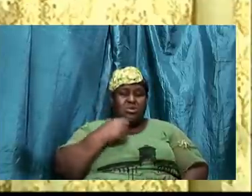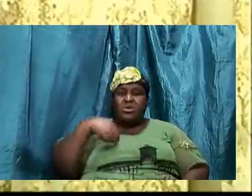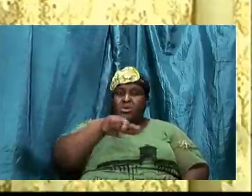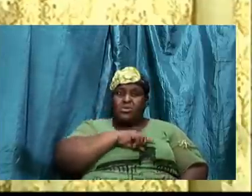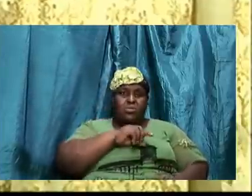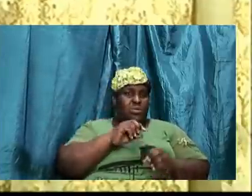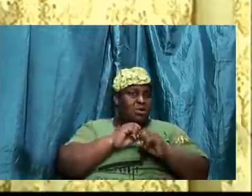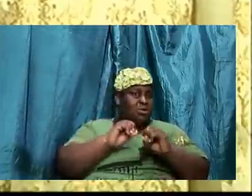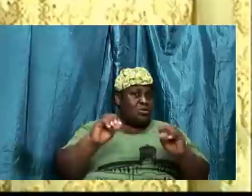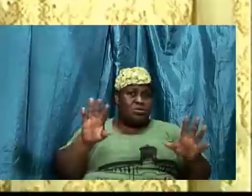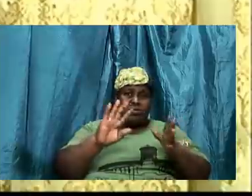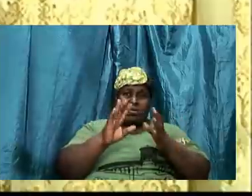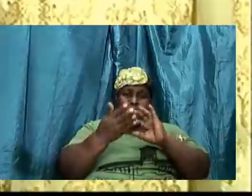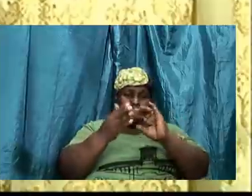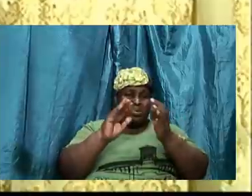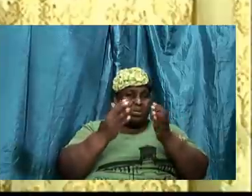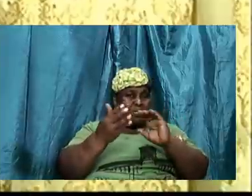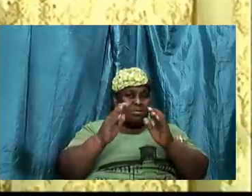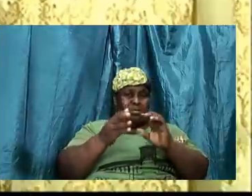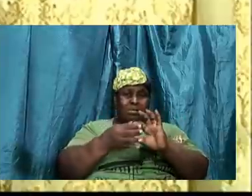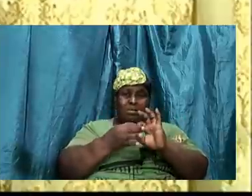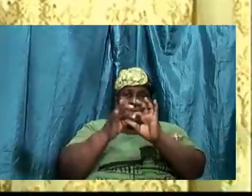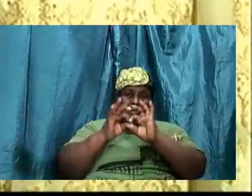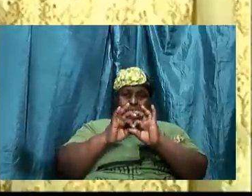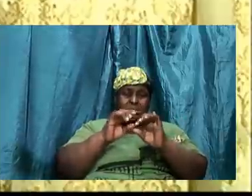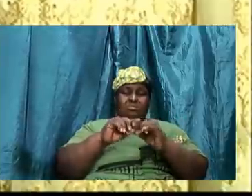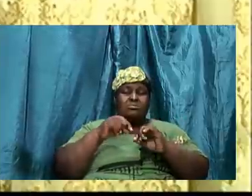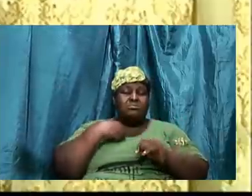himself has paid a price for us.